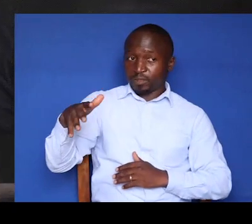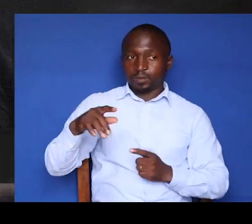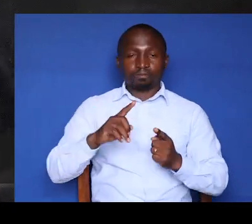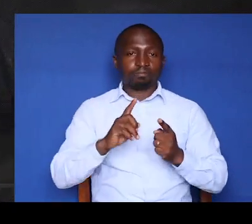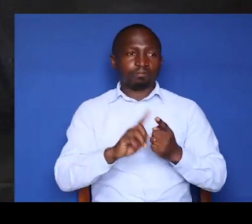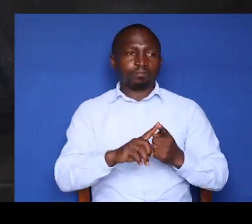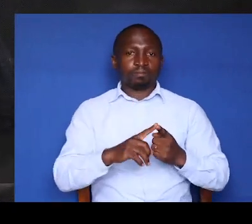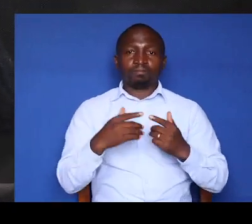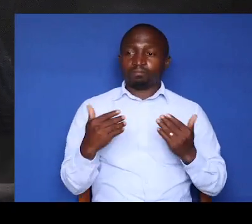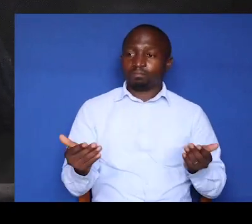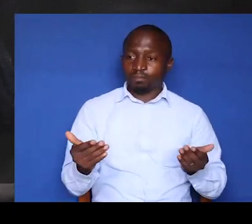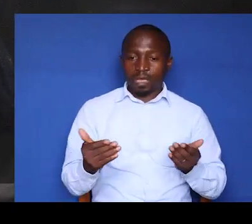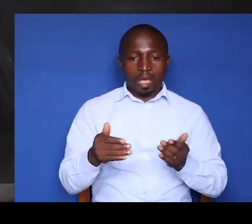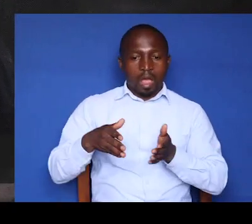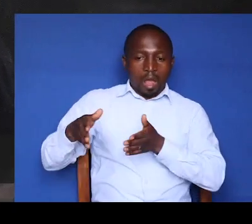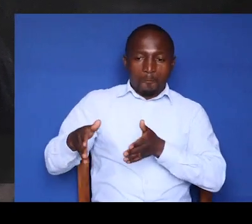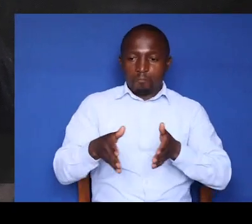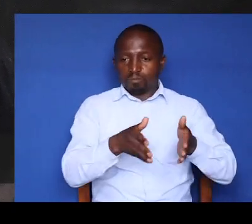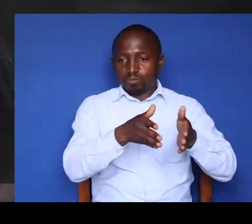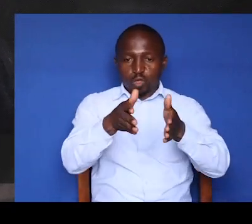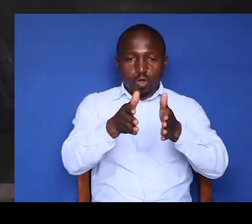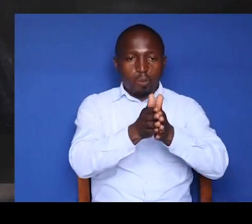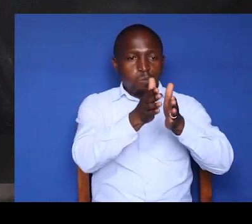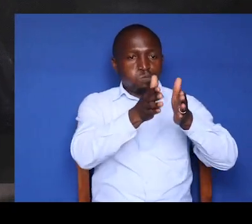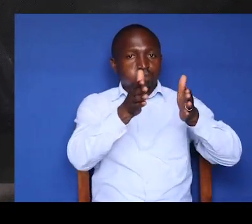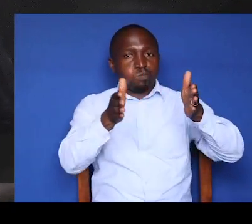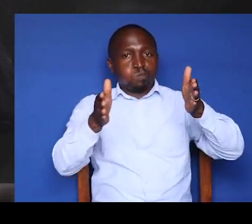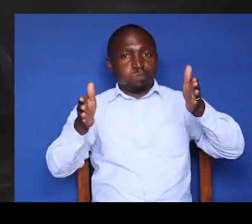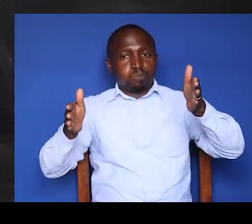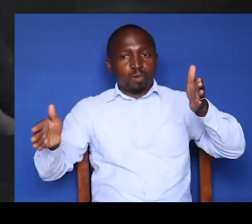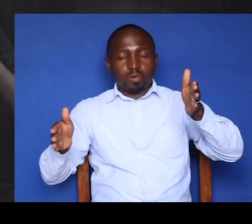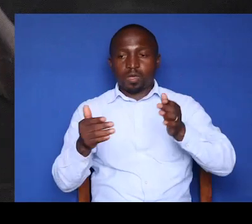making the long river profile.